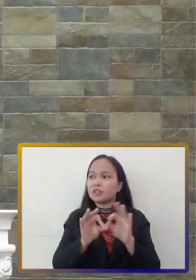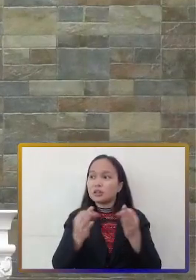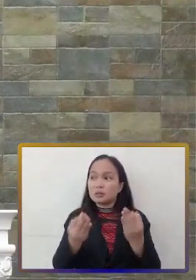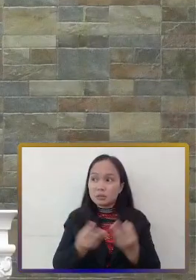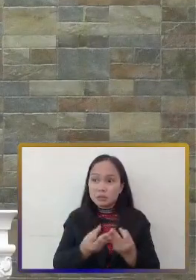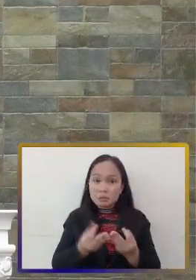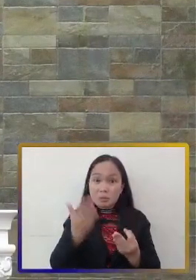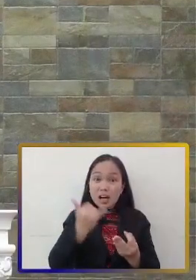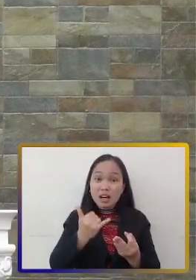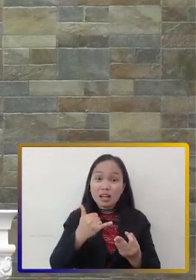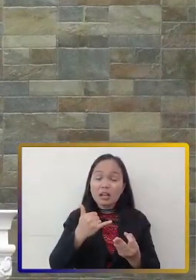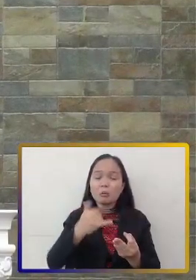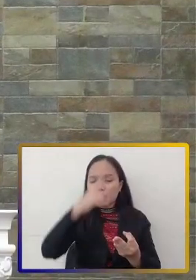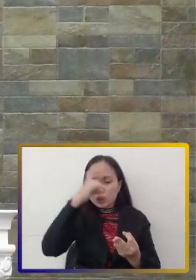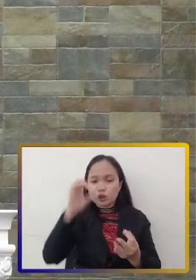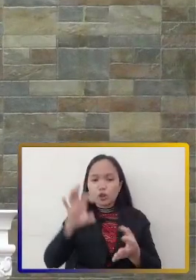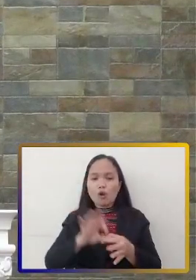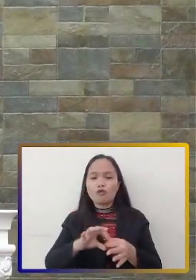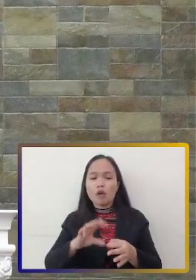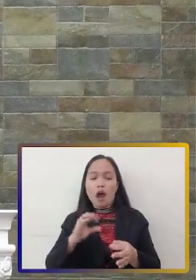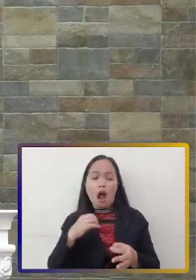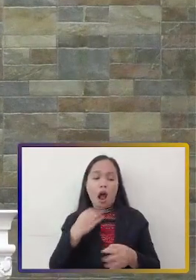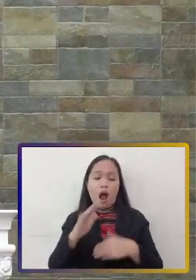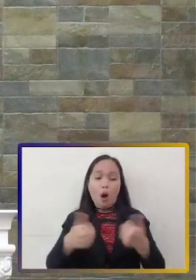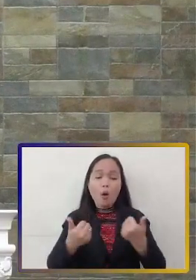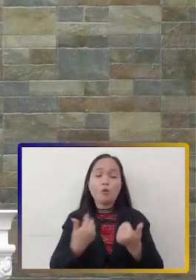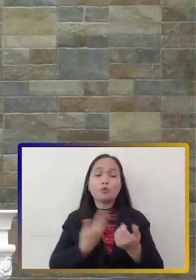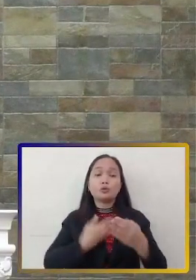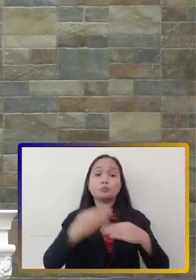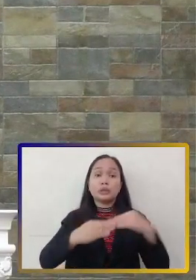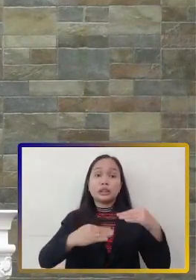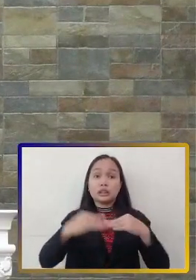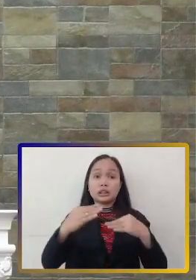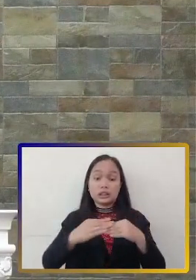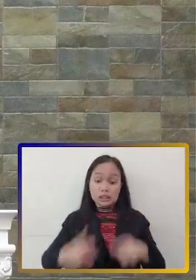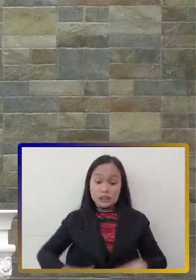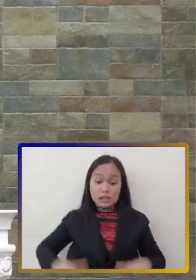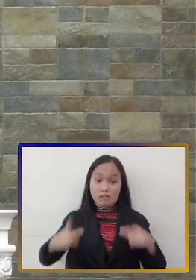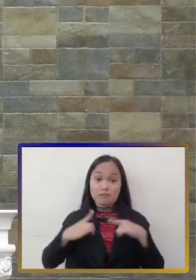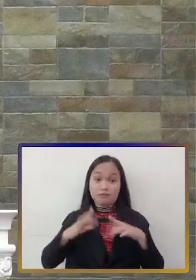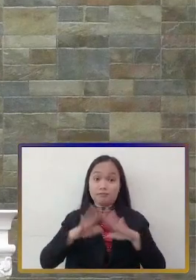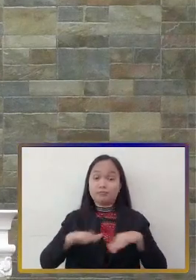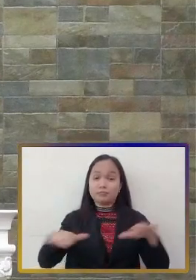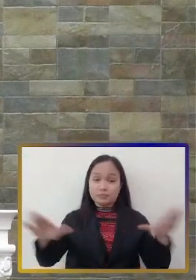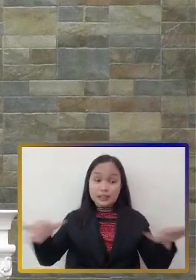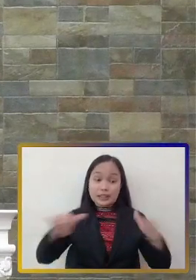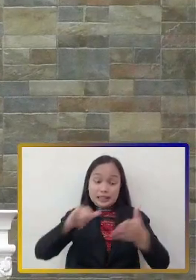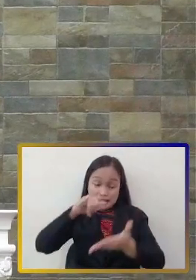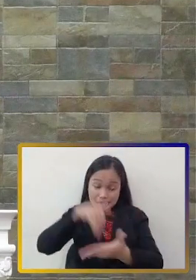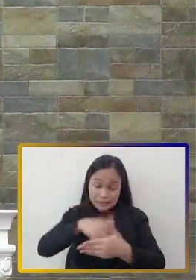build the building or the lives of your children in that foundation.